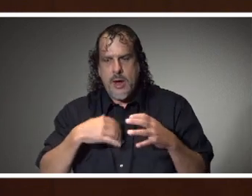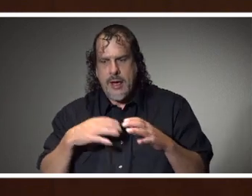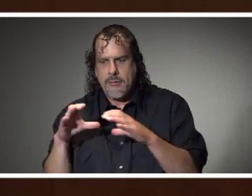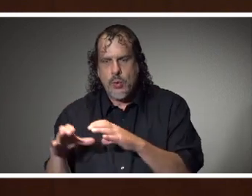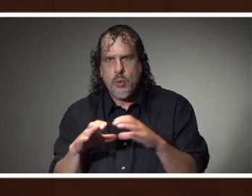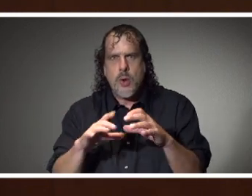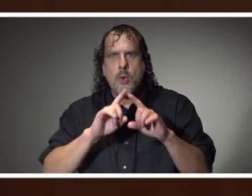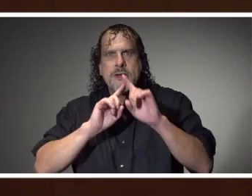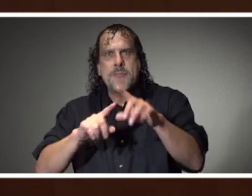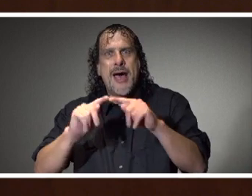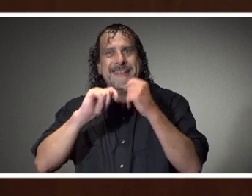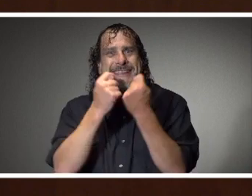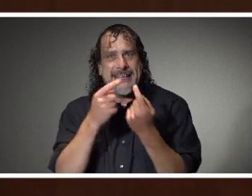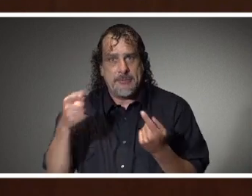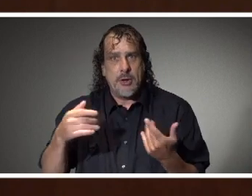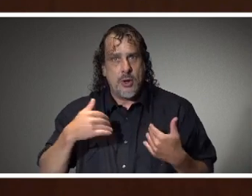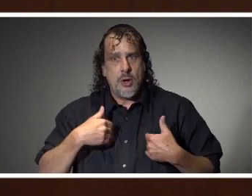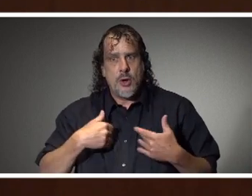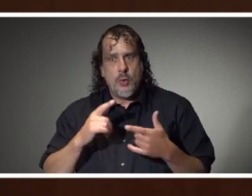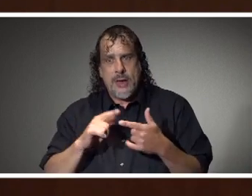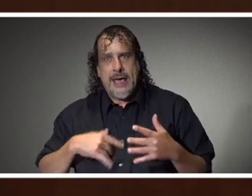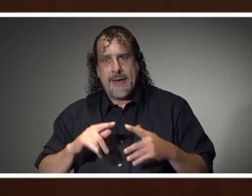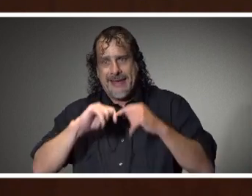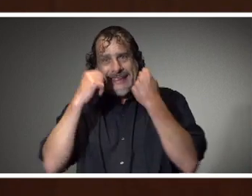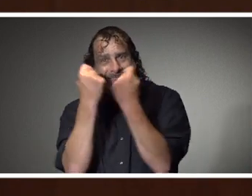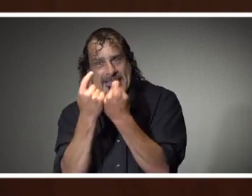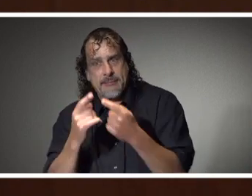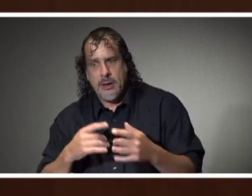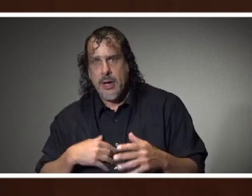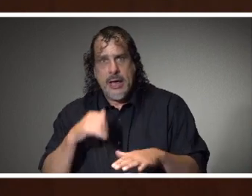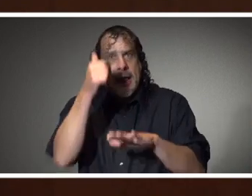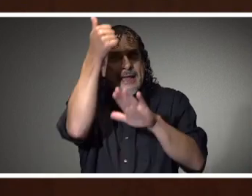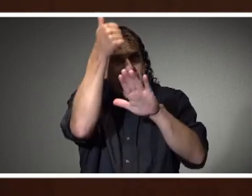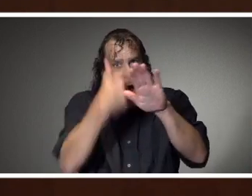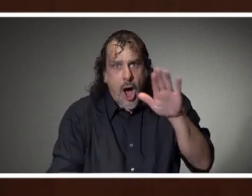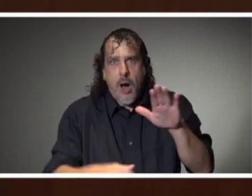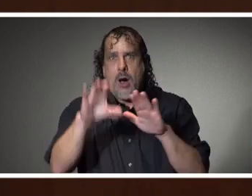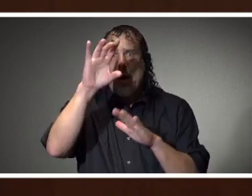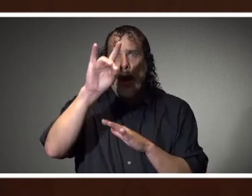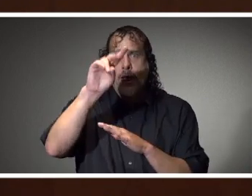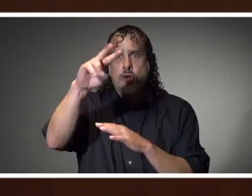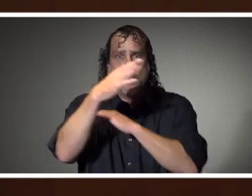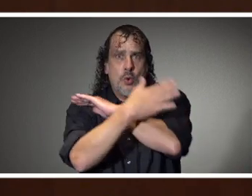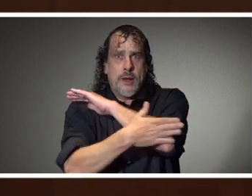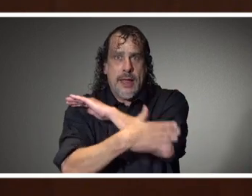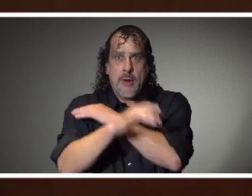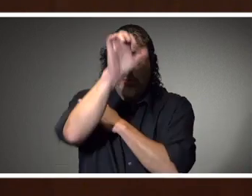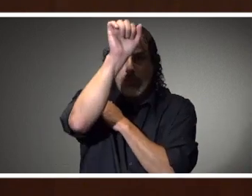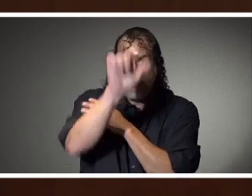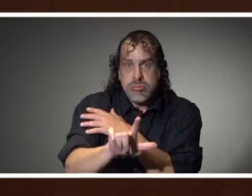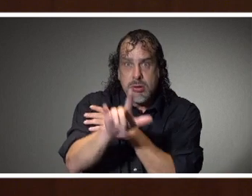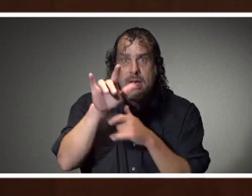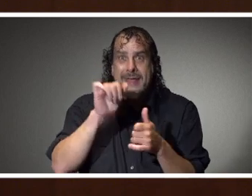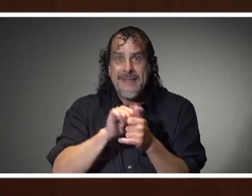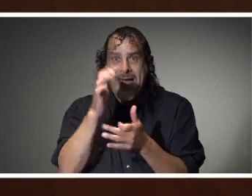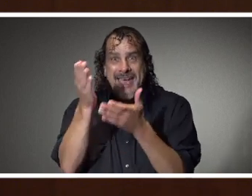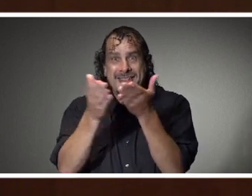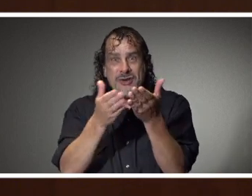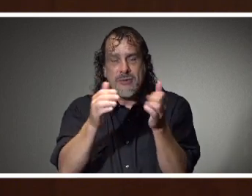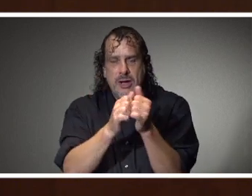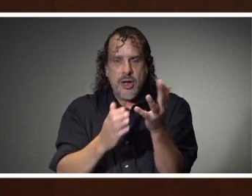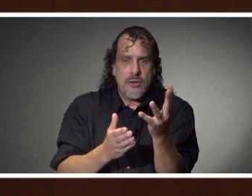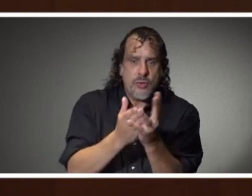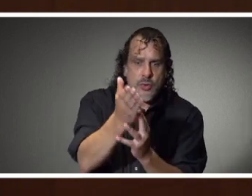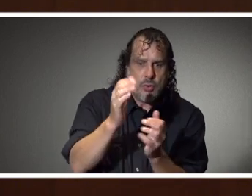state. Mississippi has mobile crisis response teams available in all 82 counties, and that service is provided by your local